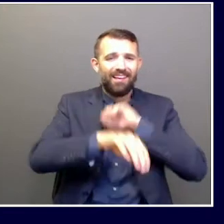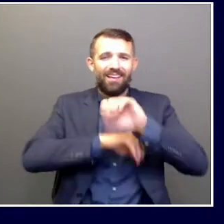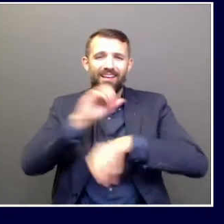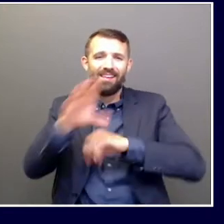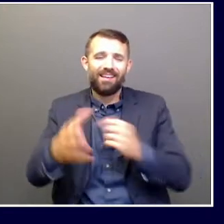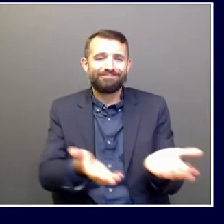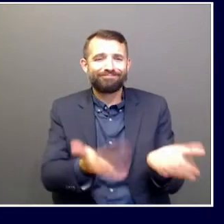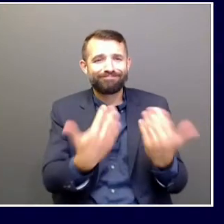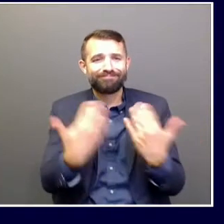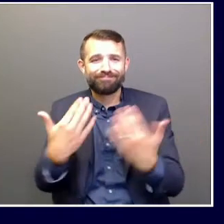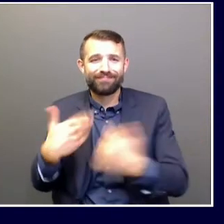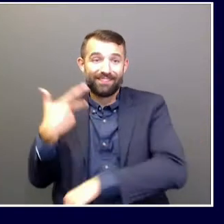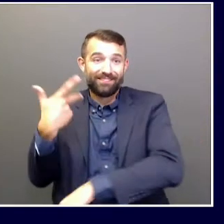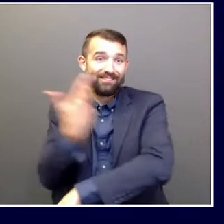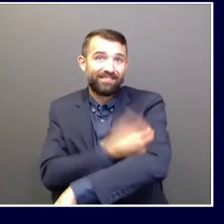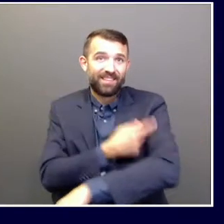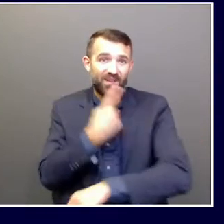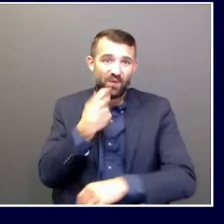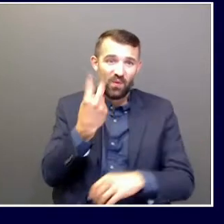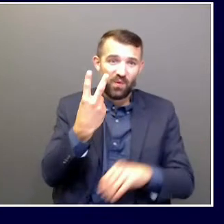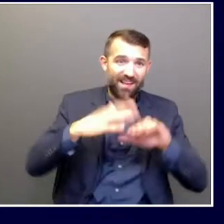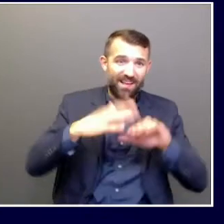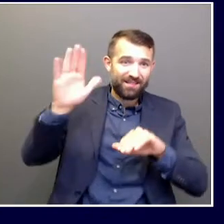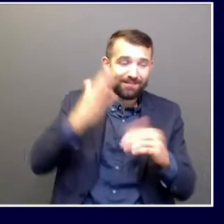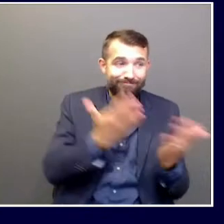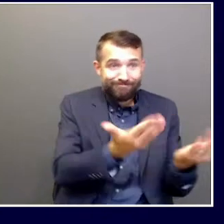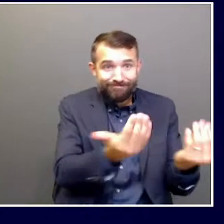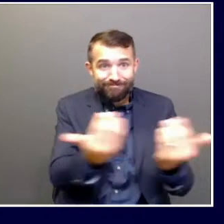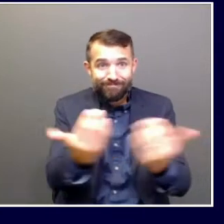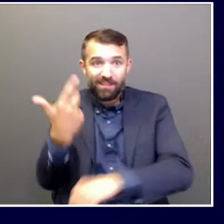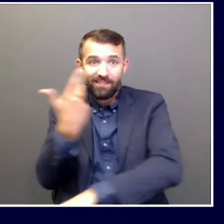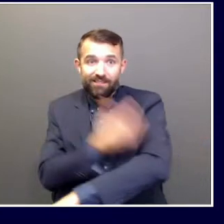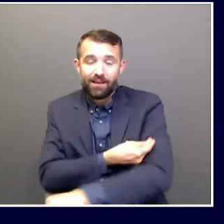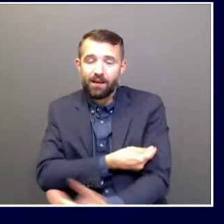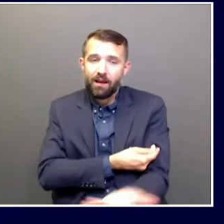step up to the plate and get a vaccination.